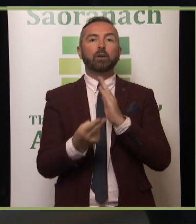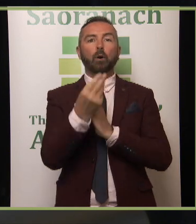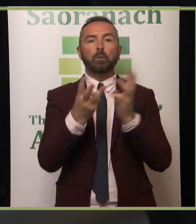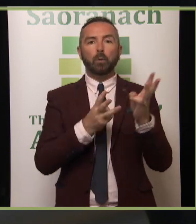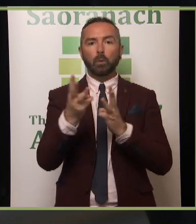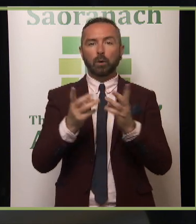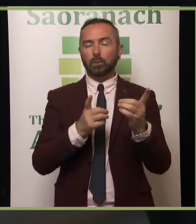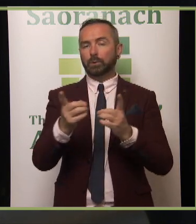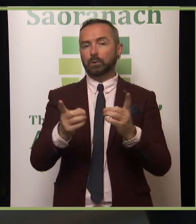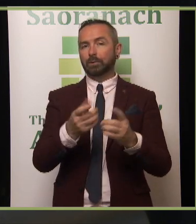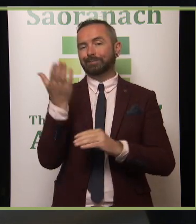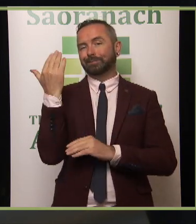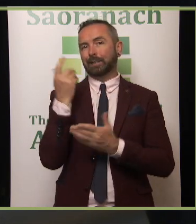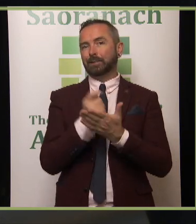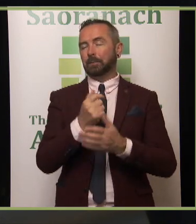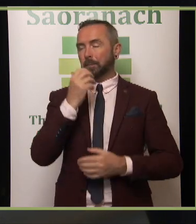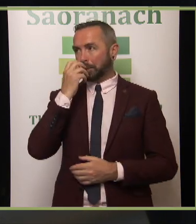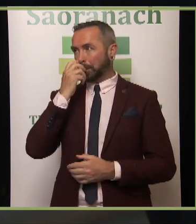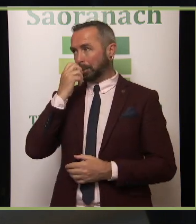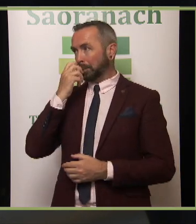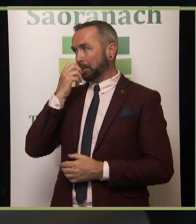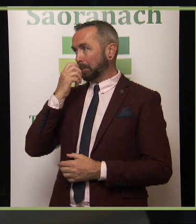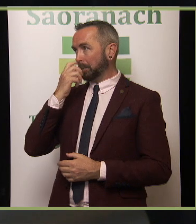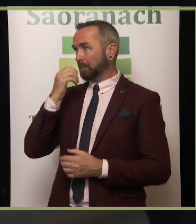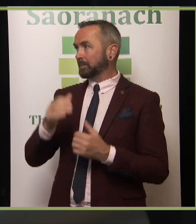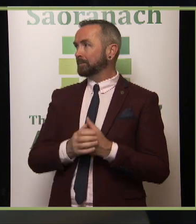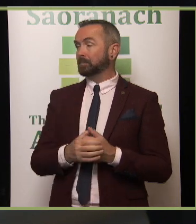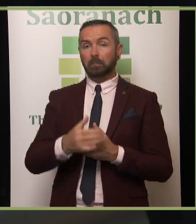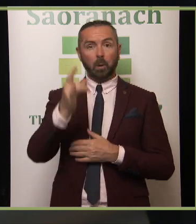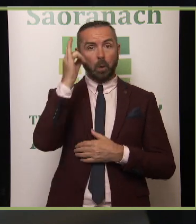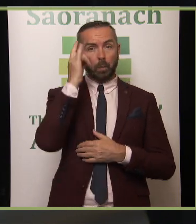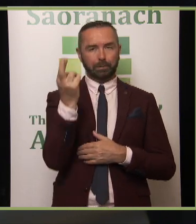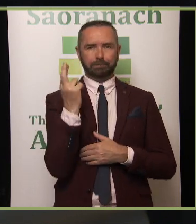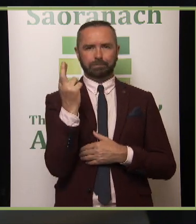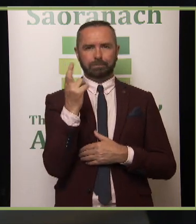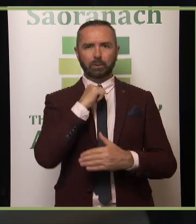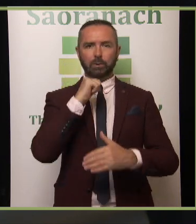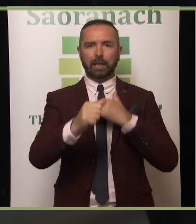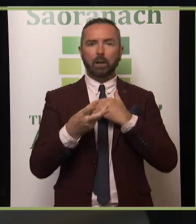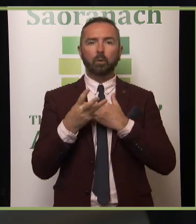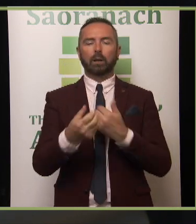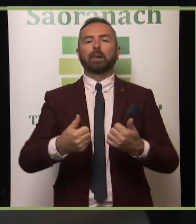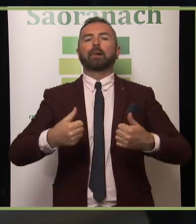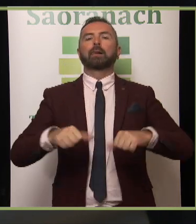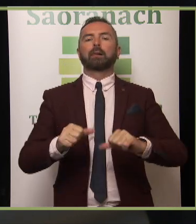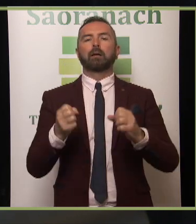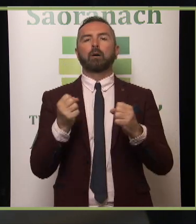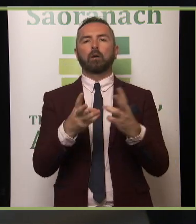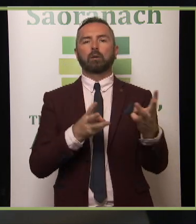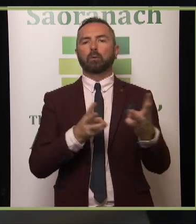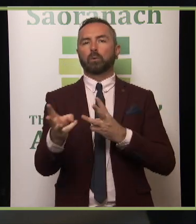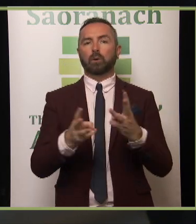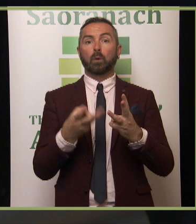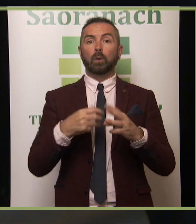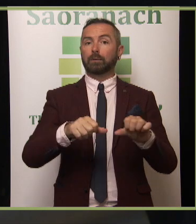we were doing on the last day. So hopefully today we'll get to finalise that work, we'll get to agree